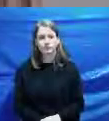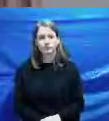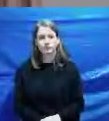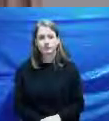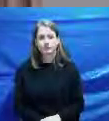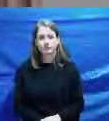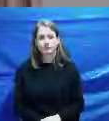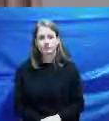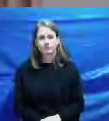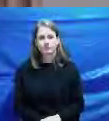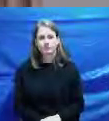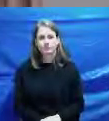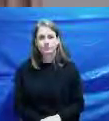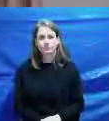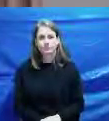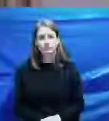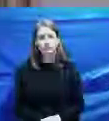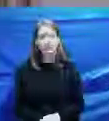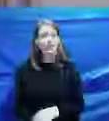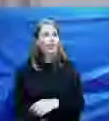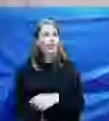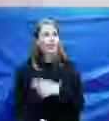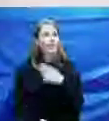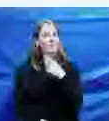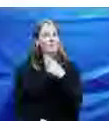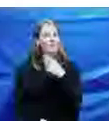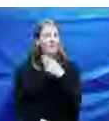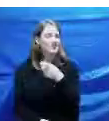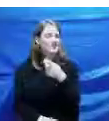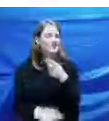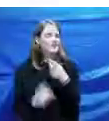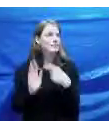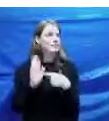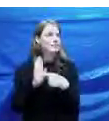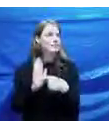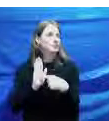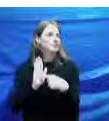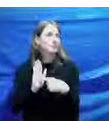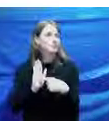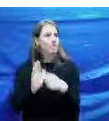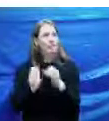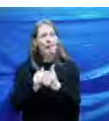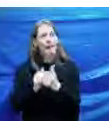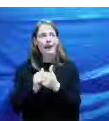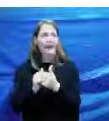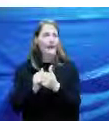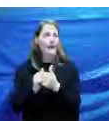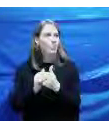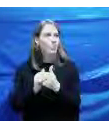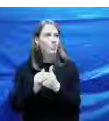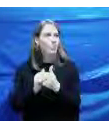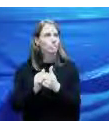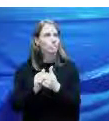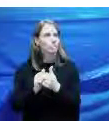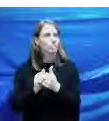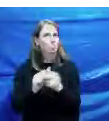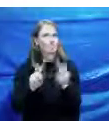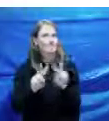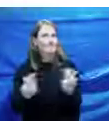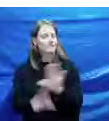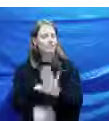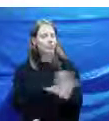in the contract that demonstrate how you would assess conceptual understanding. Write four fractions that are all equal to